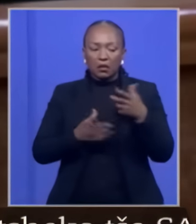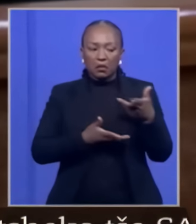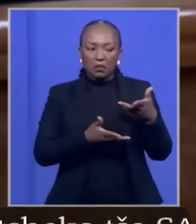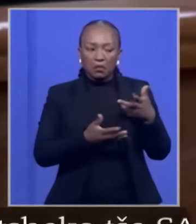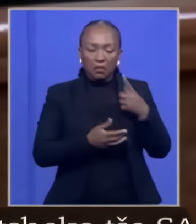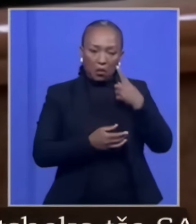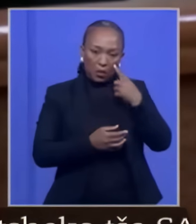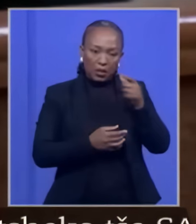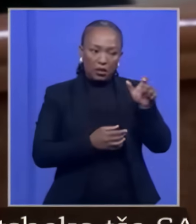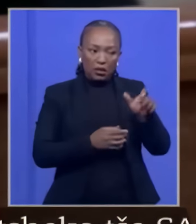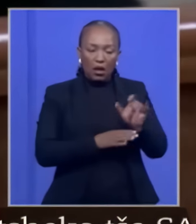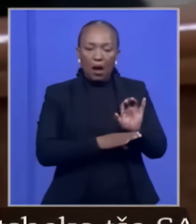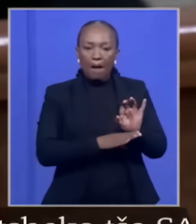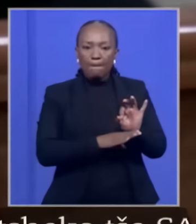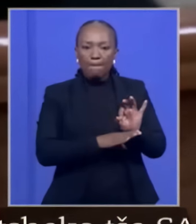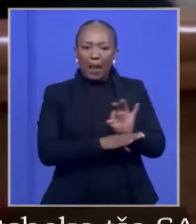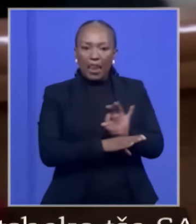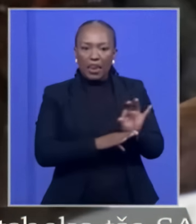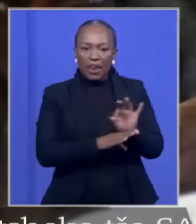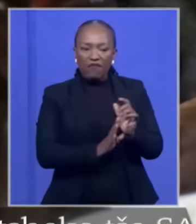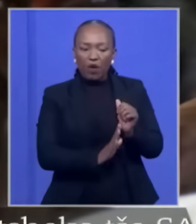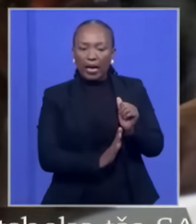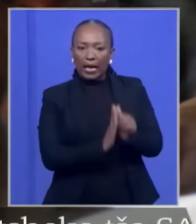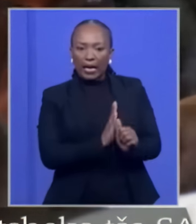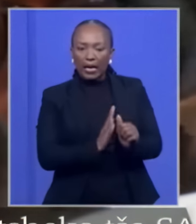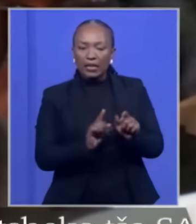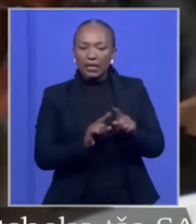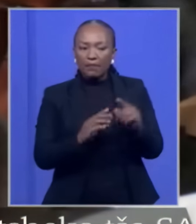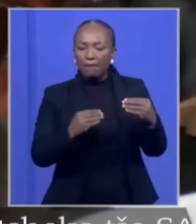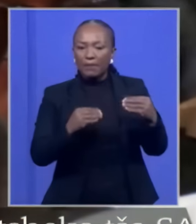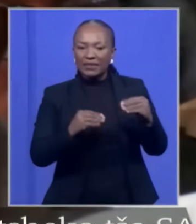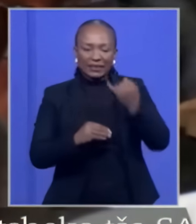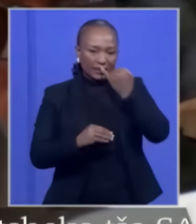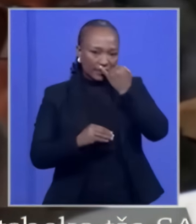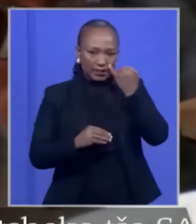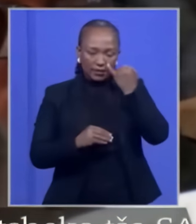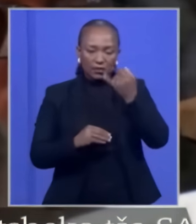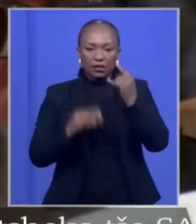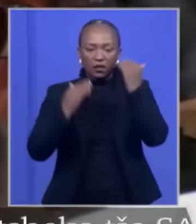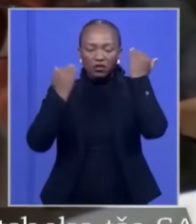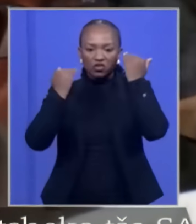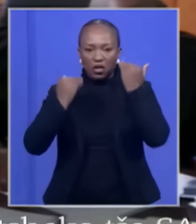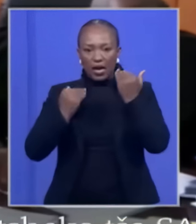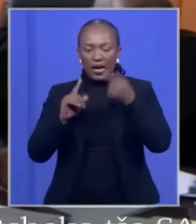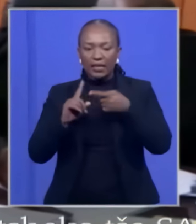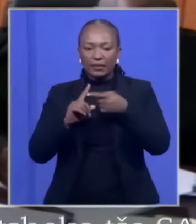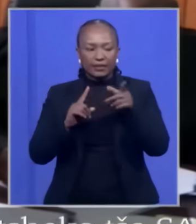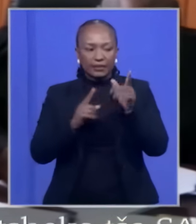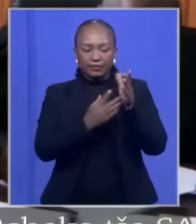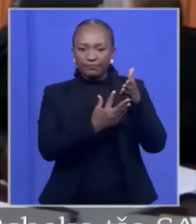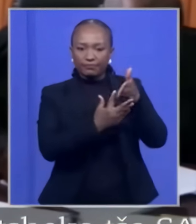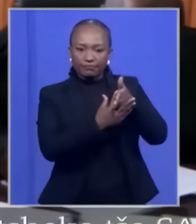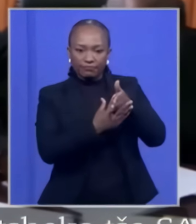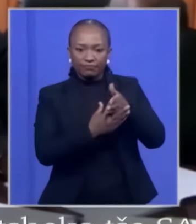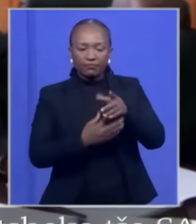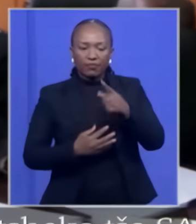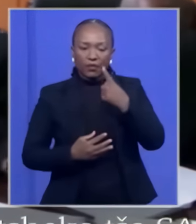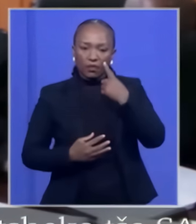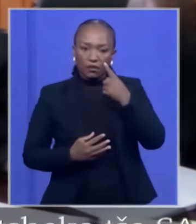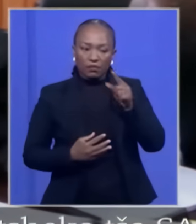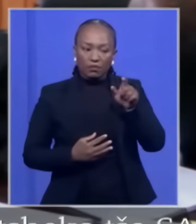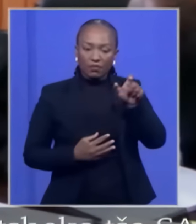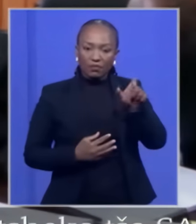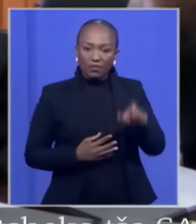go rulaganya polao go gaišita le go gweba ka diokobatši. Moahlodi Richard Brooks o ile a ba tsena bogare le go lemoša tlhatse ya mmušo